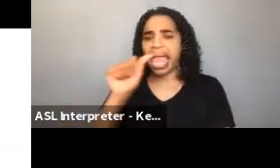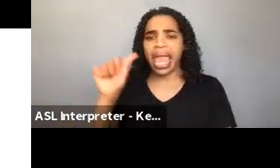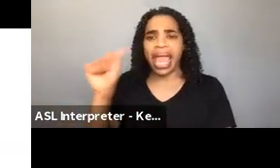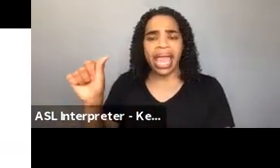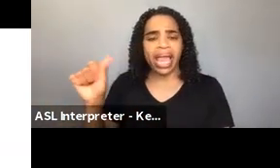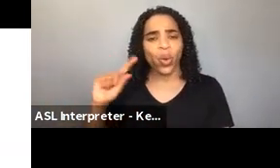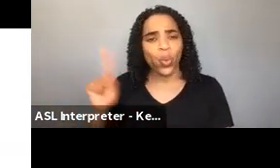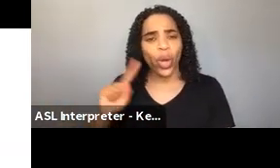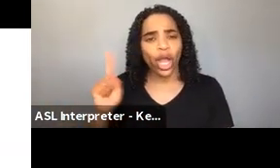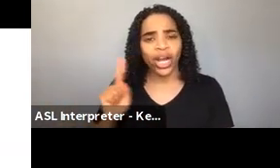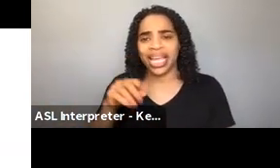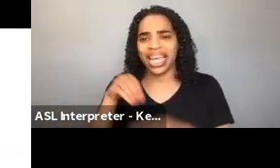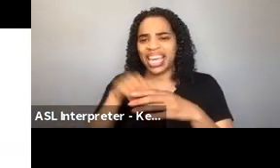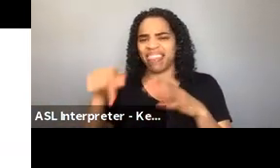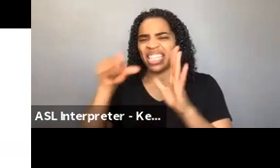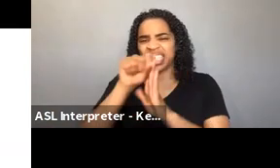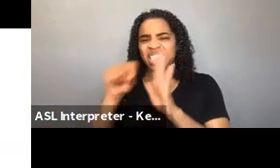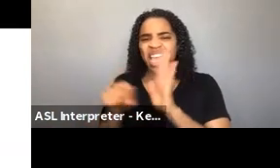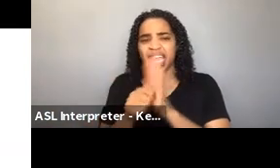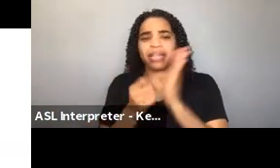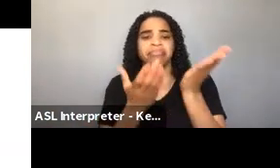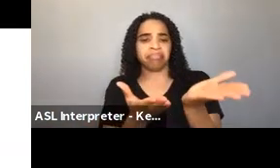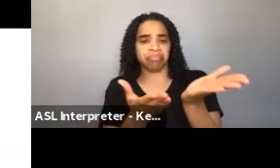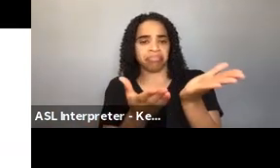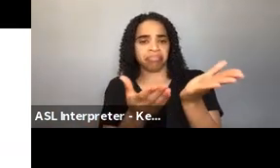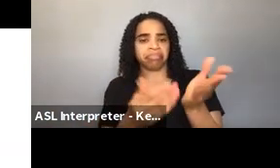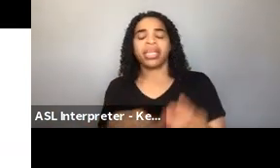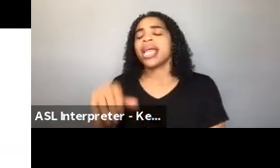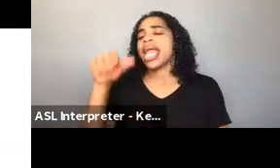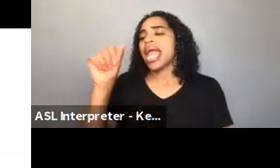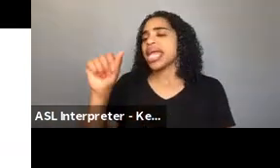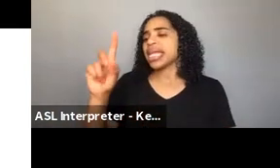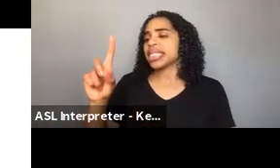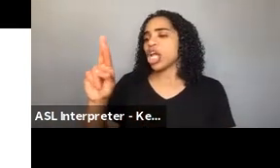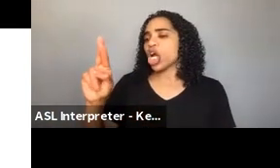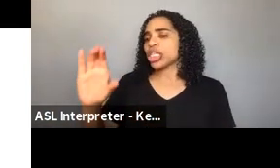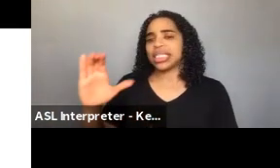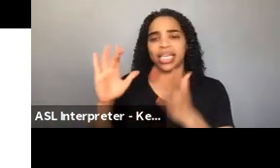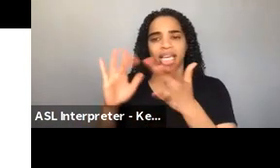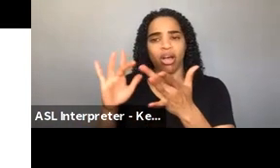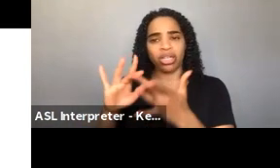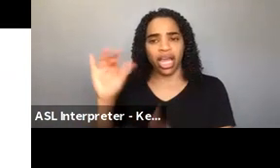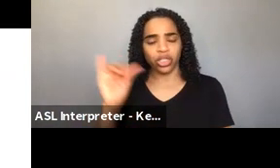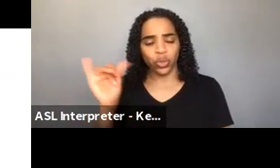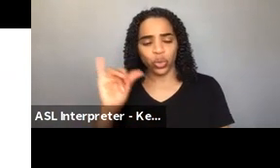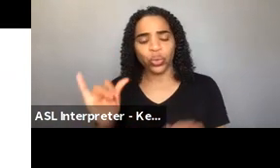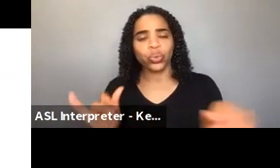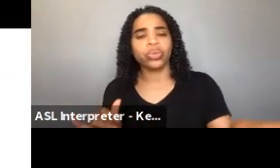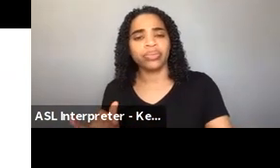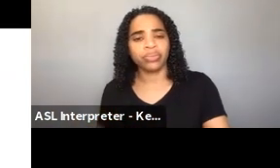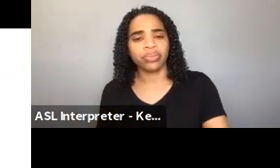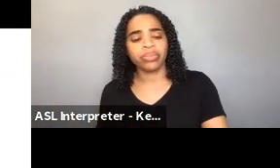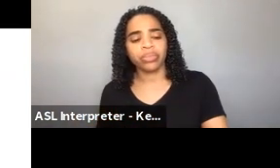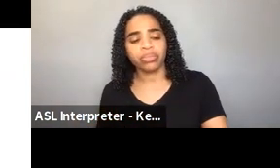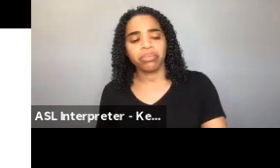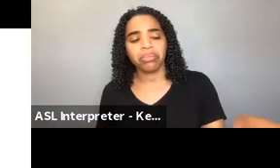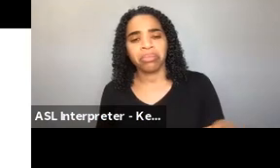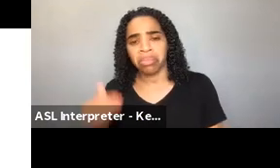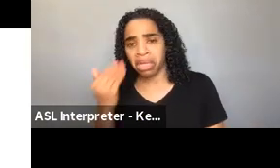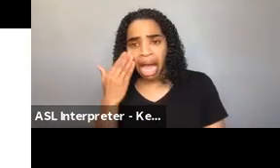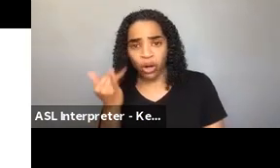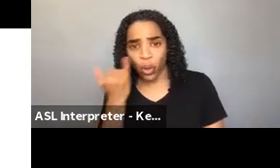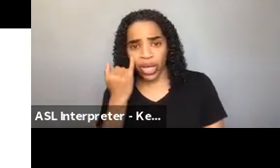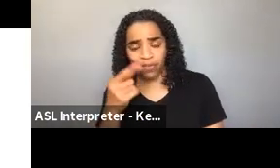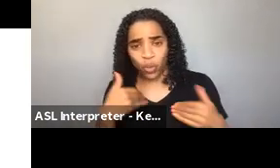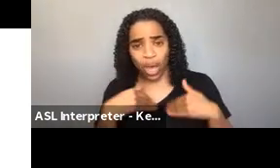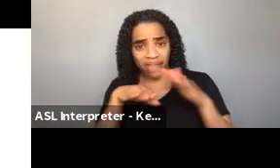AAAs in the state. And here are ADRC contacts. I don't know if folks have access to our